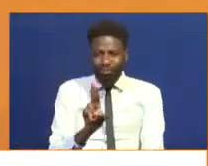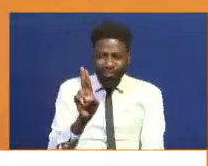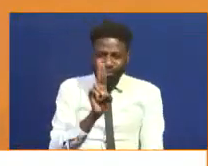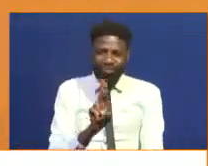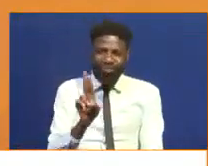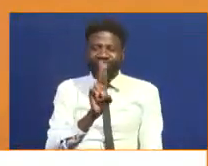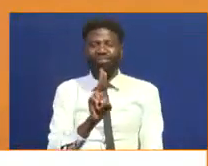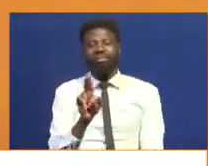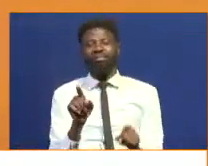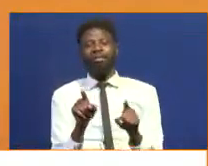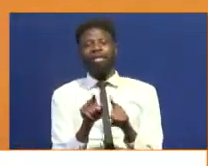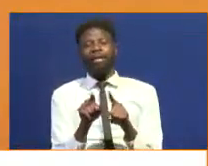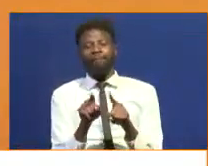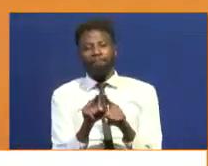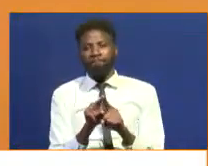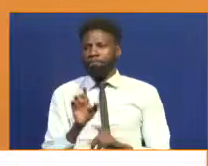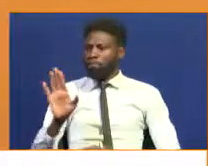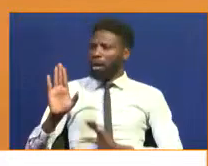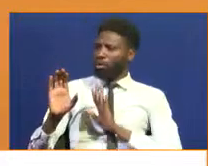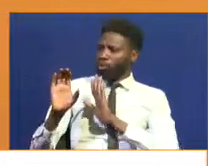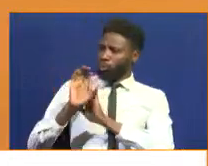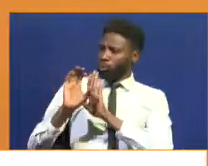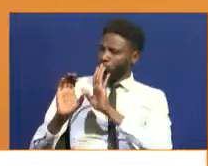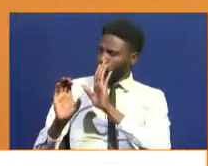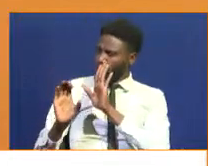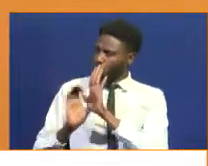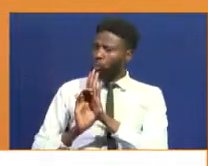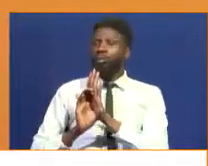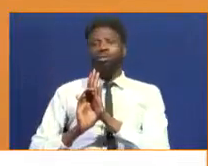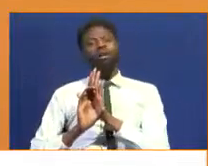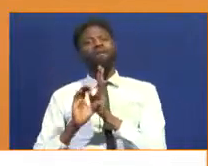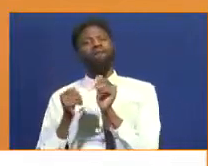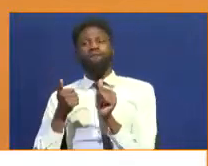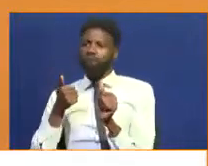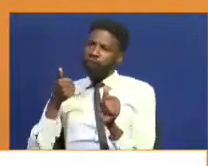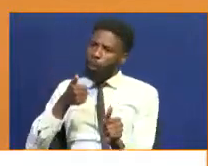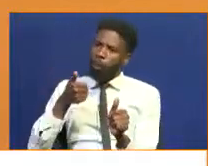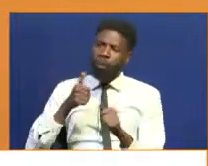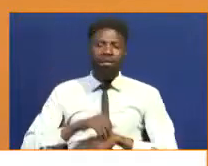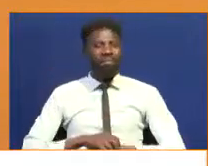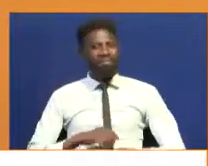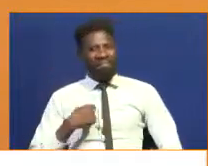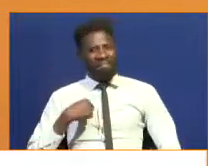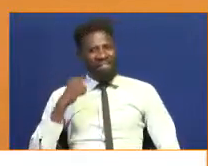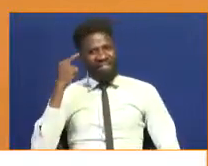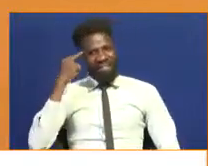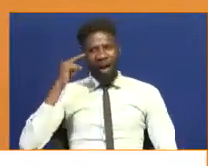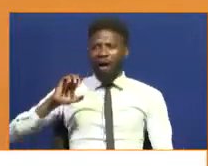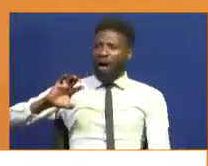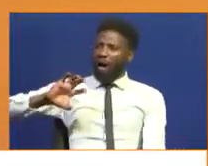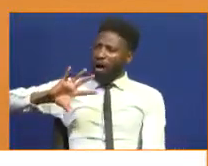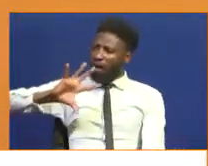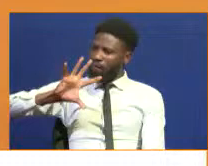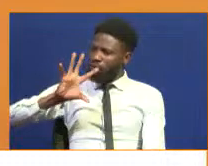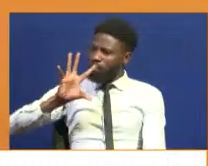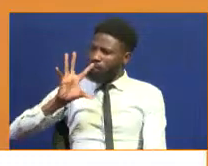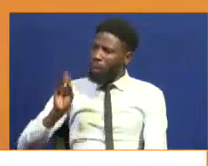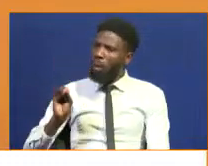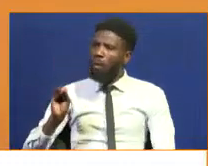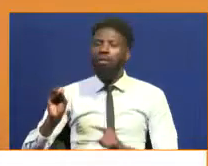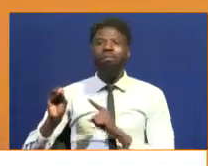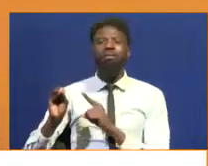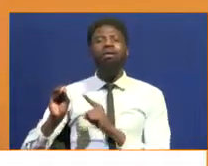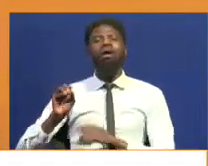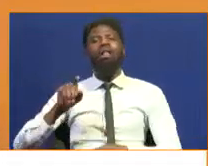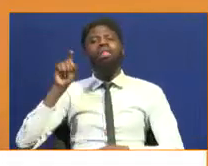and uphold their constitution. Mm-hmm. So I think it's for Africa to be able to also look at what does